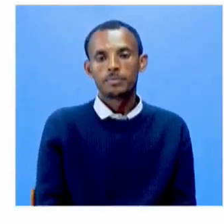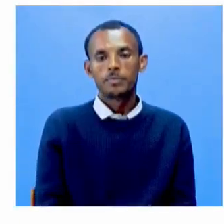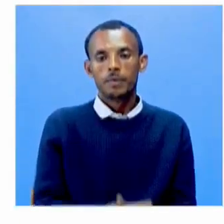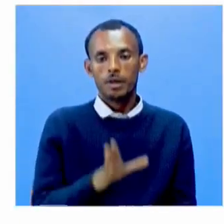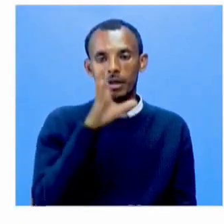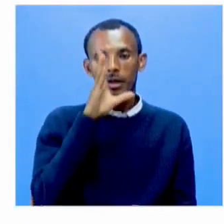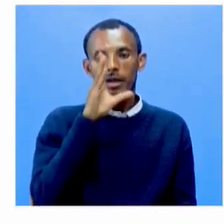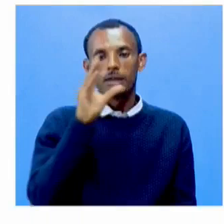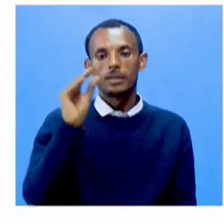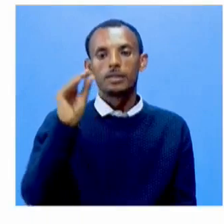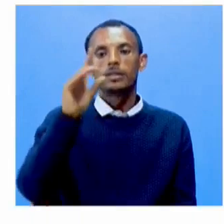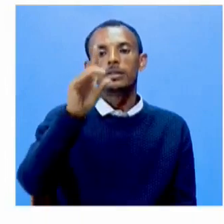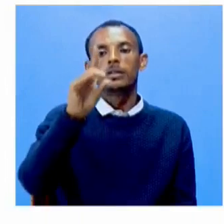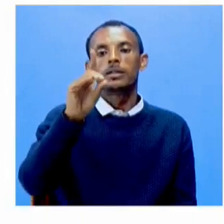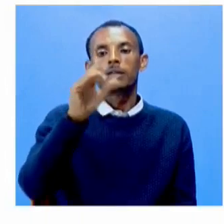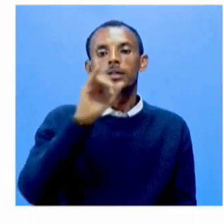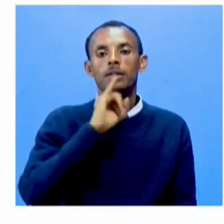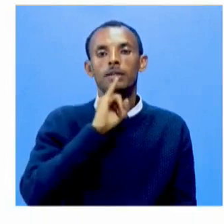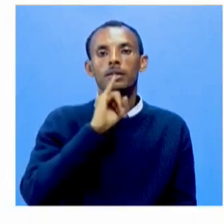D is